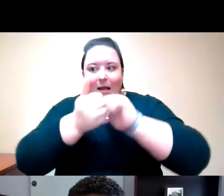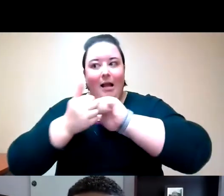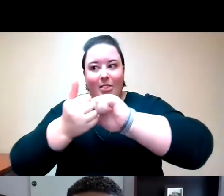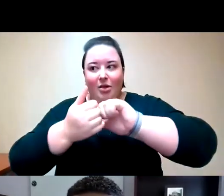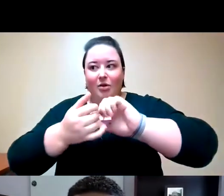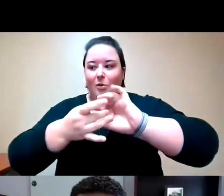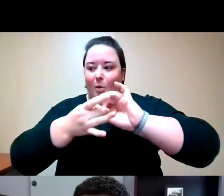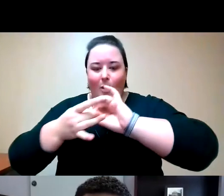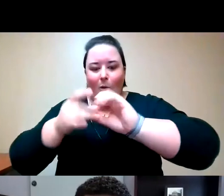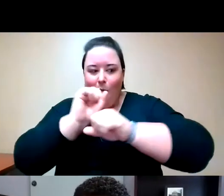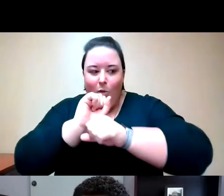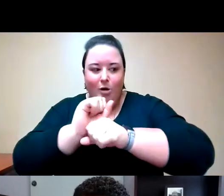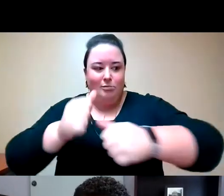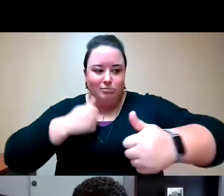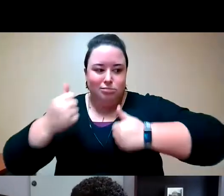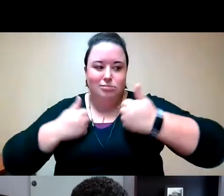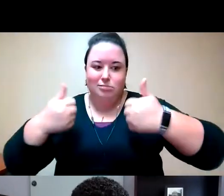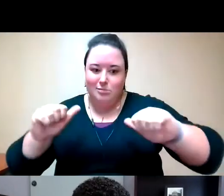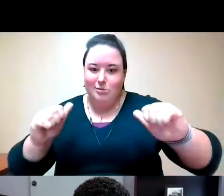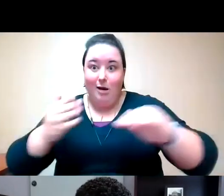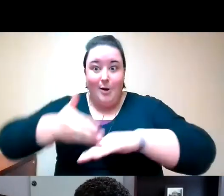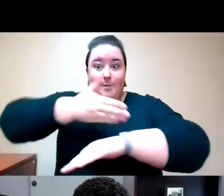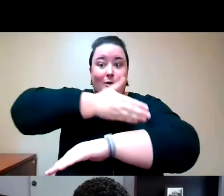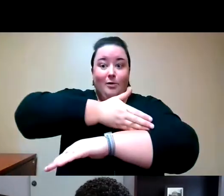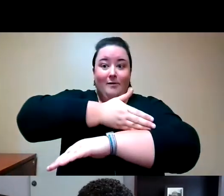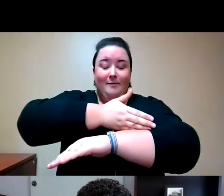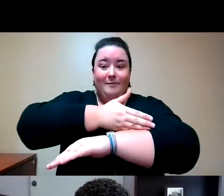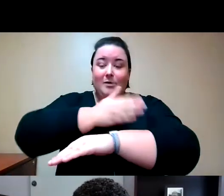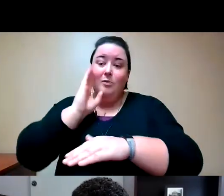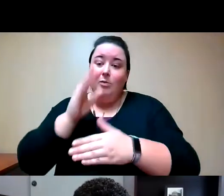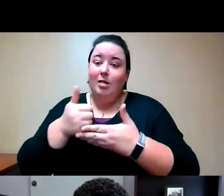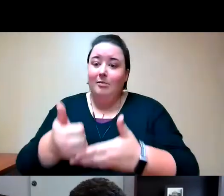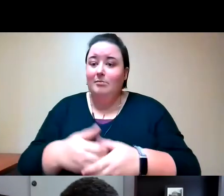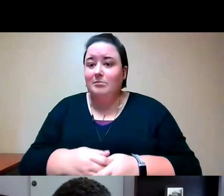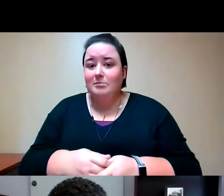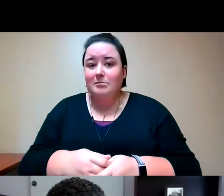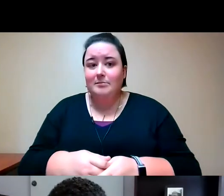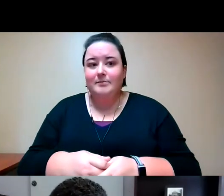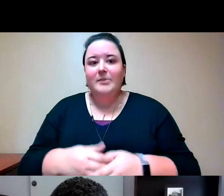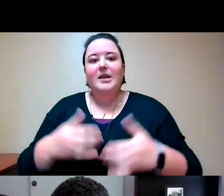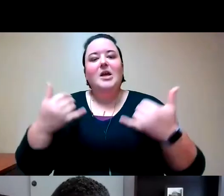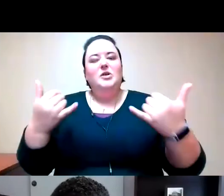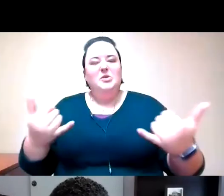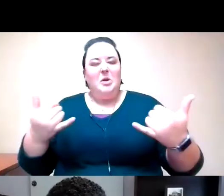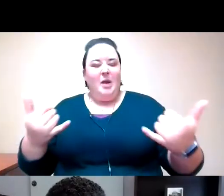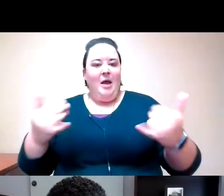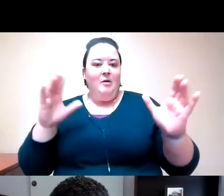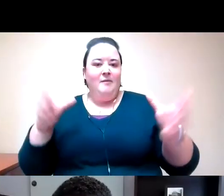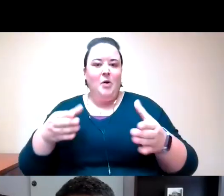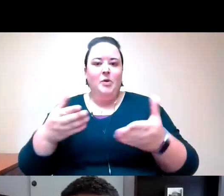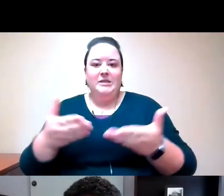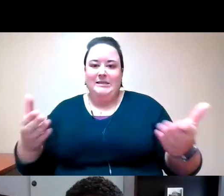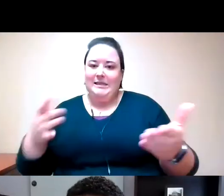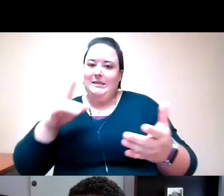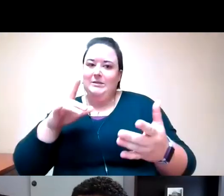a rising tide raise all of the ships. So I like to talk about sort of practical things, and what we're doing at Michigan is